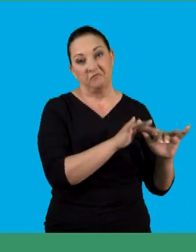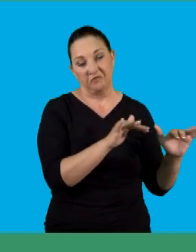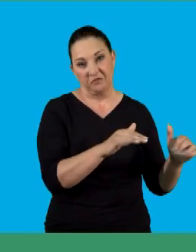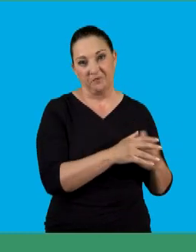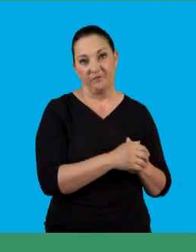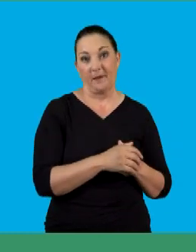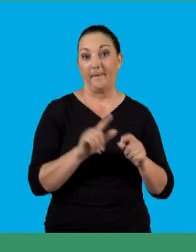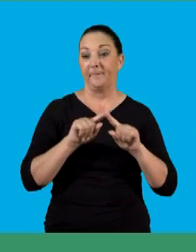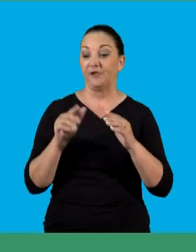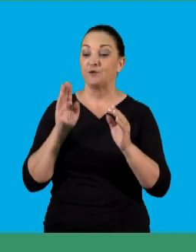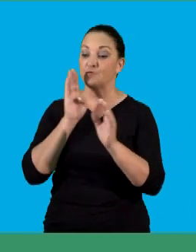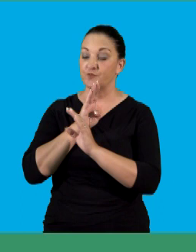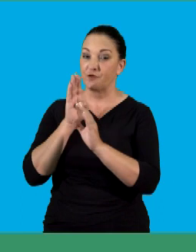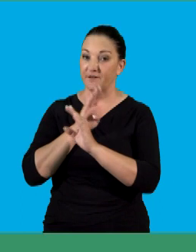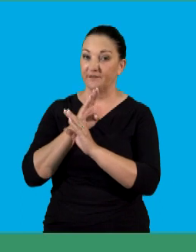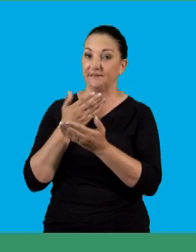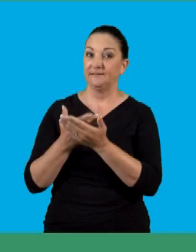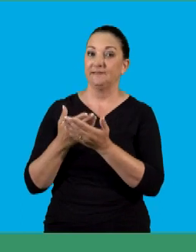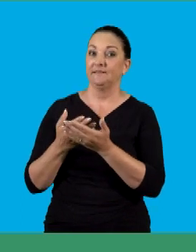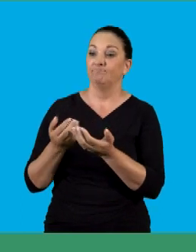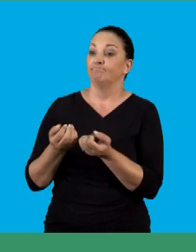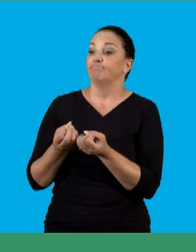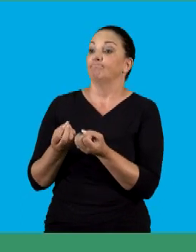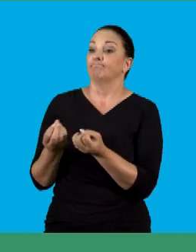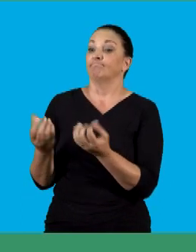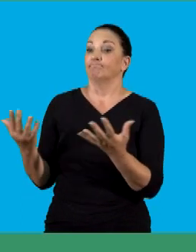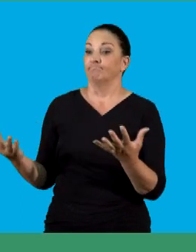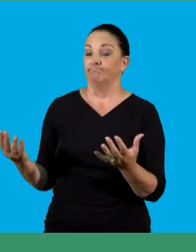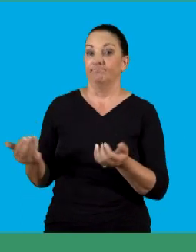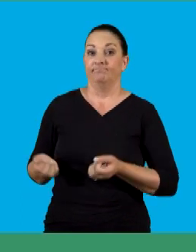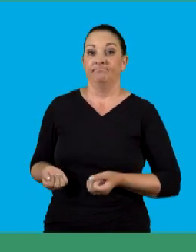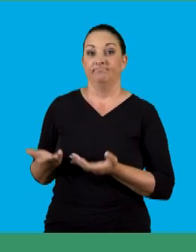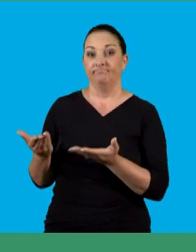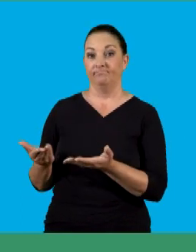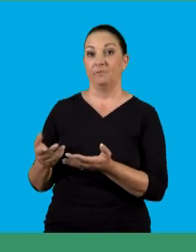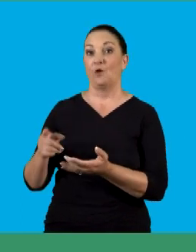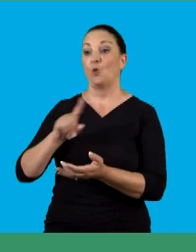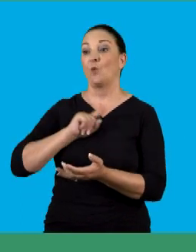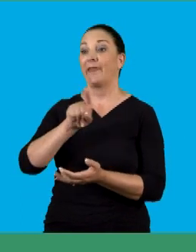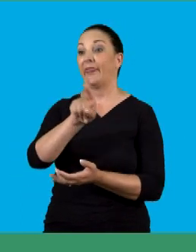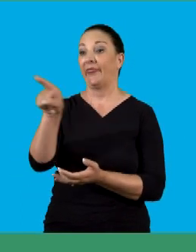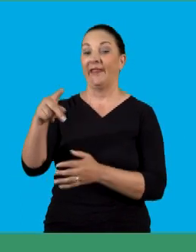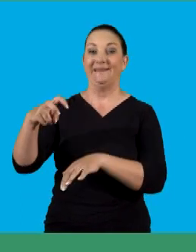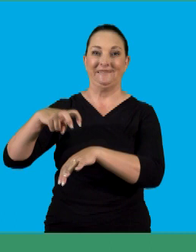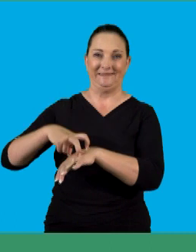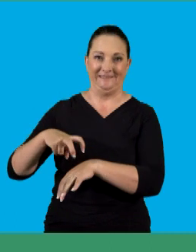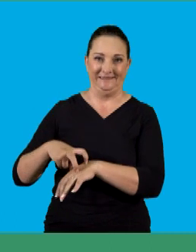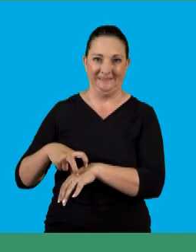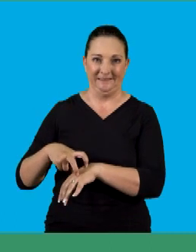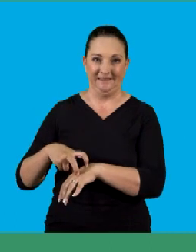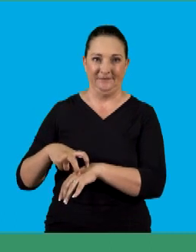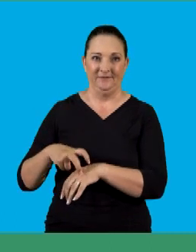its people, while the private sector offer a large variety of goods and services to meet the demands